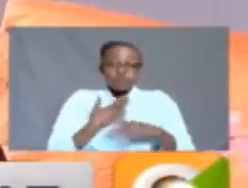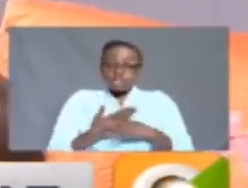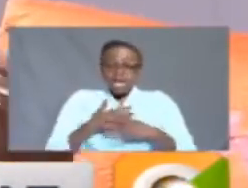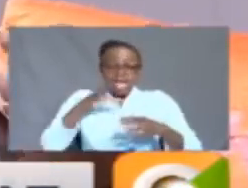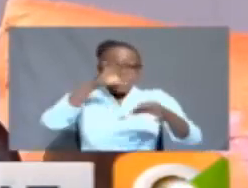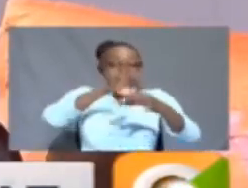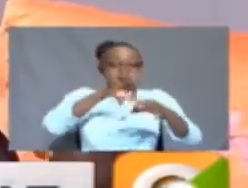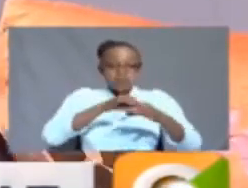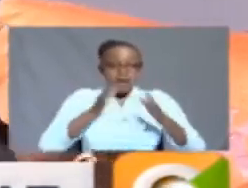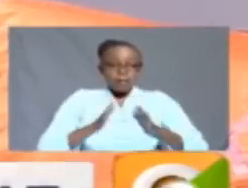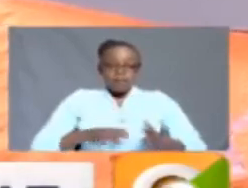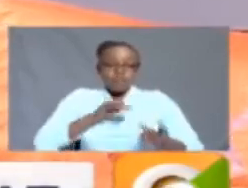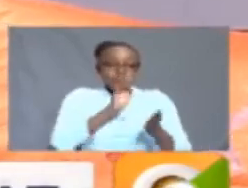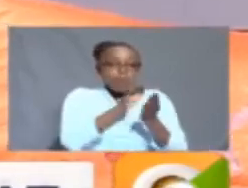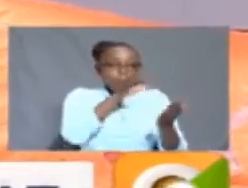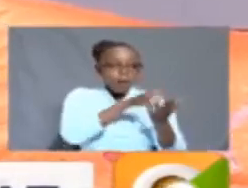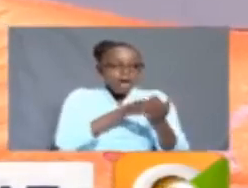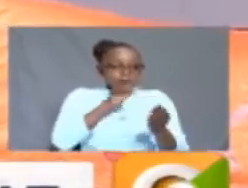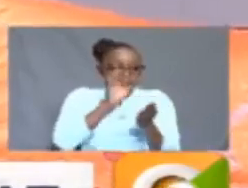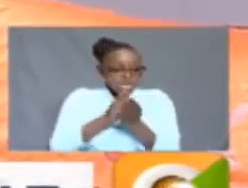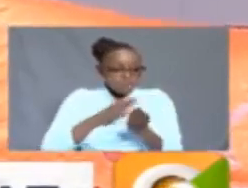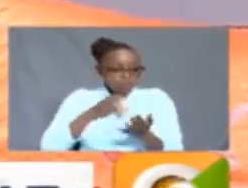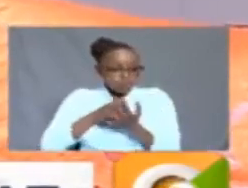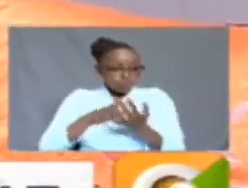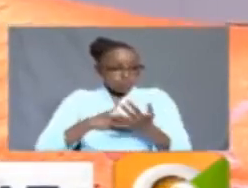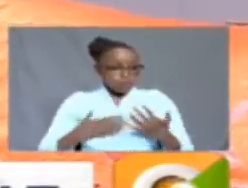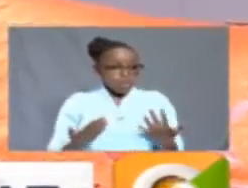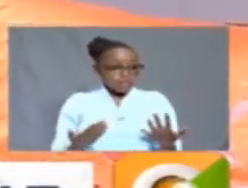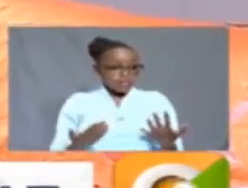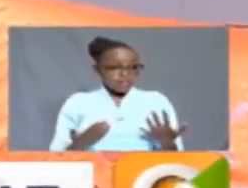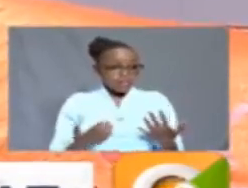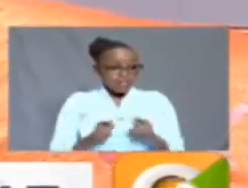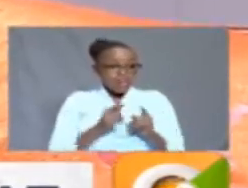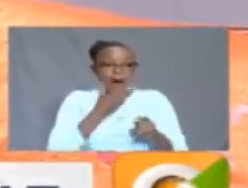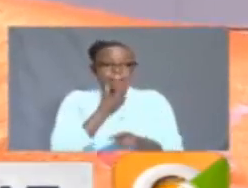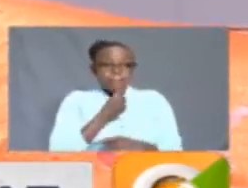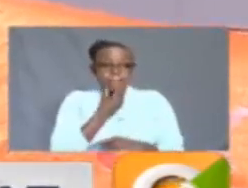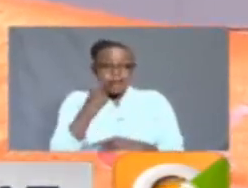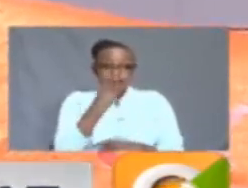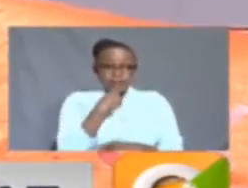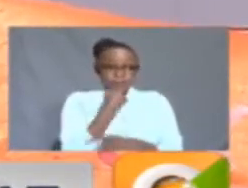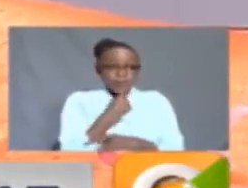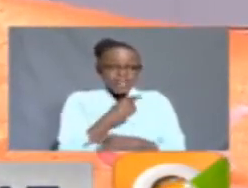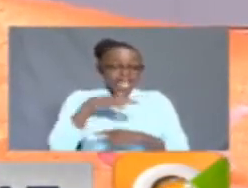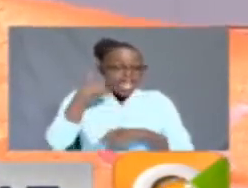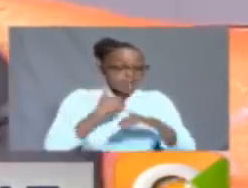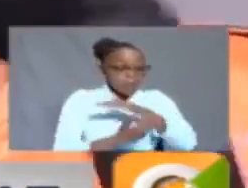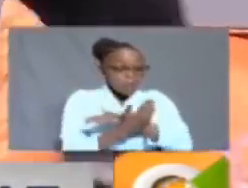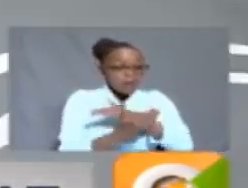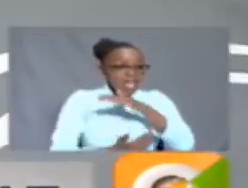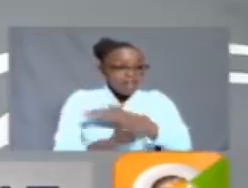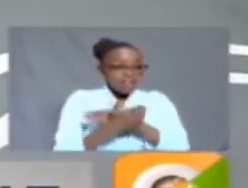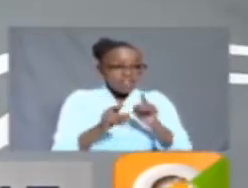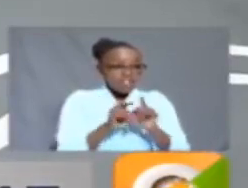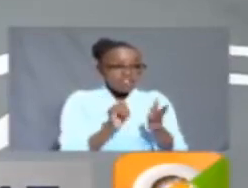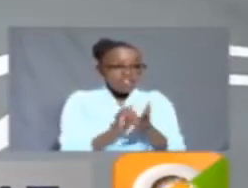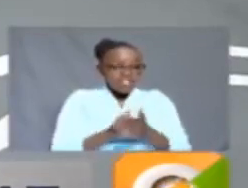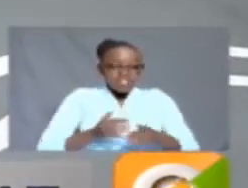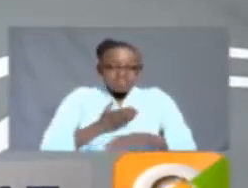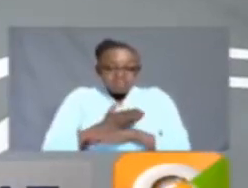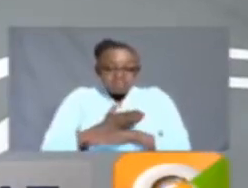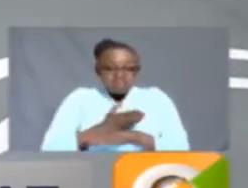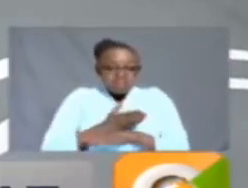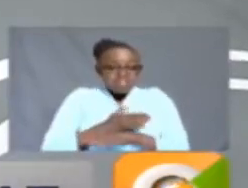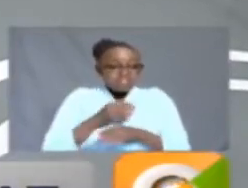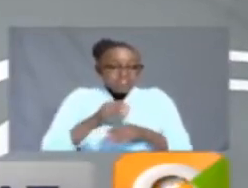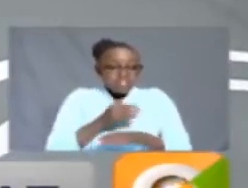position. Keep your positions, I keep my position. But a man, yes, who, every morning you are on somebody's door with hands behind like